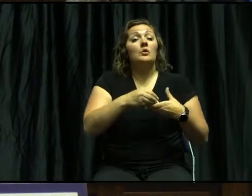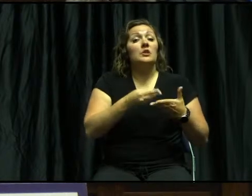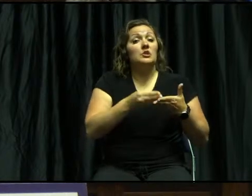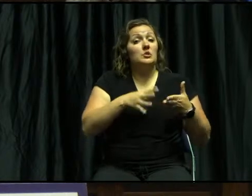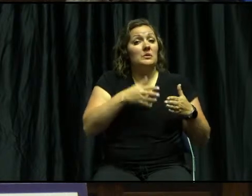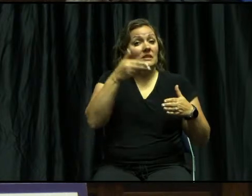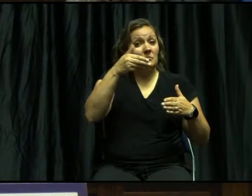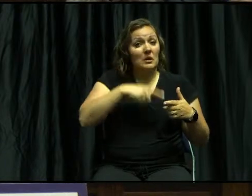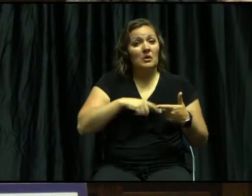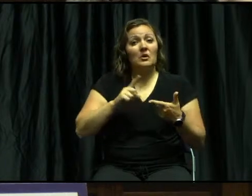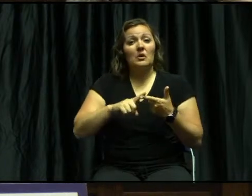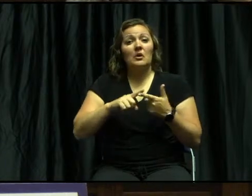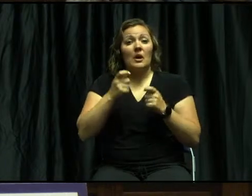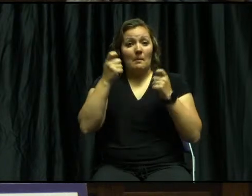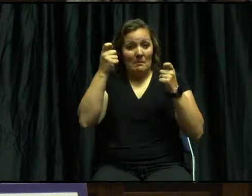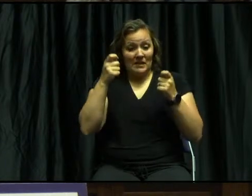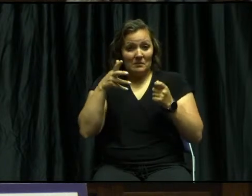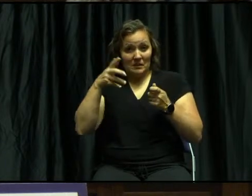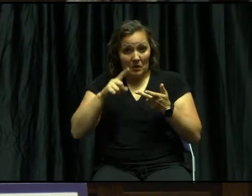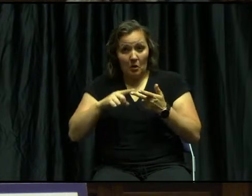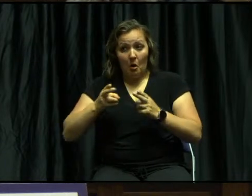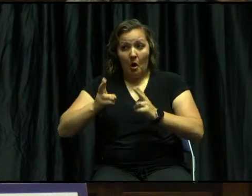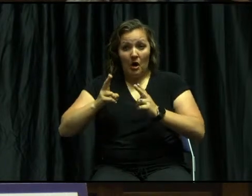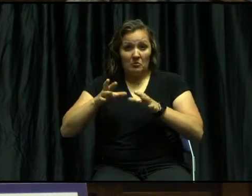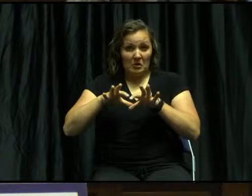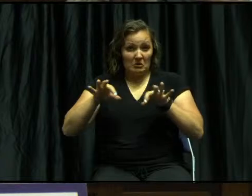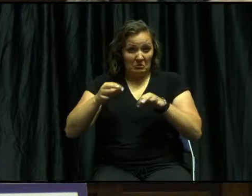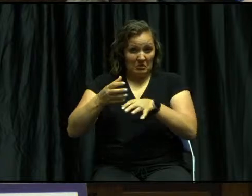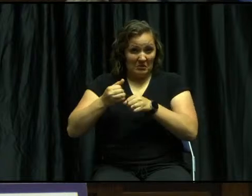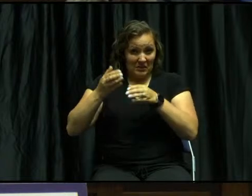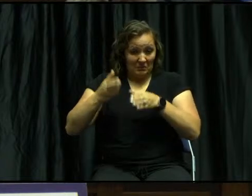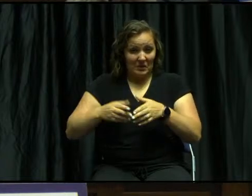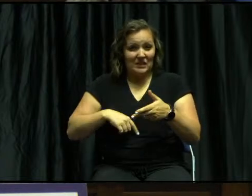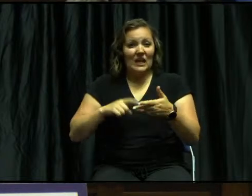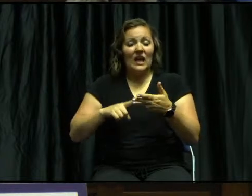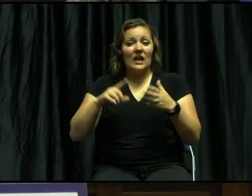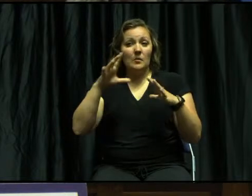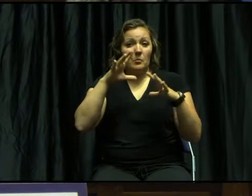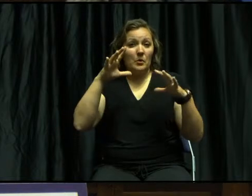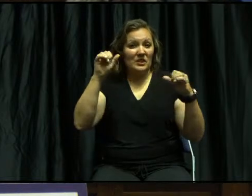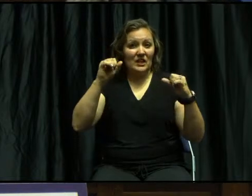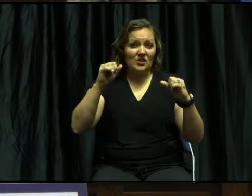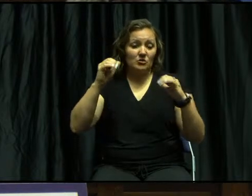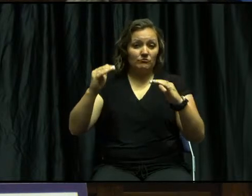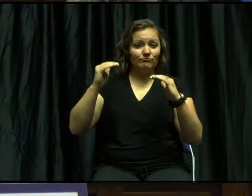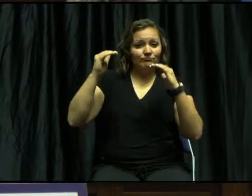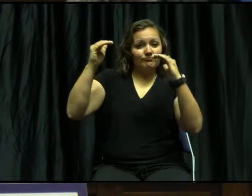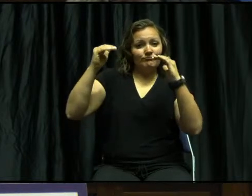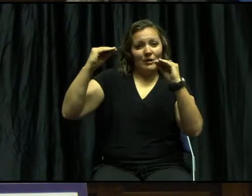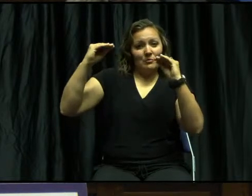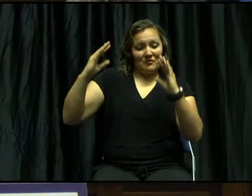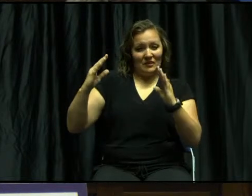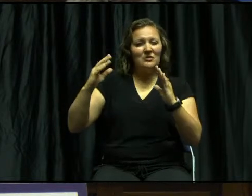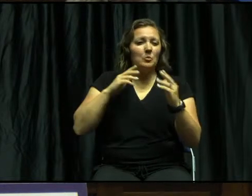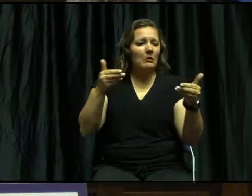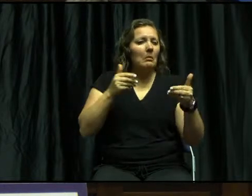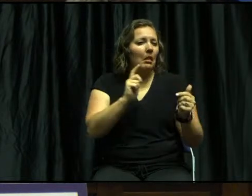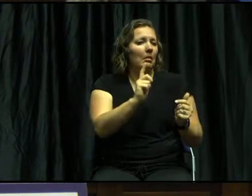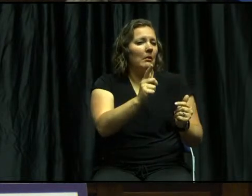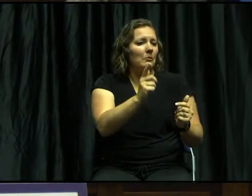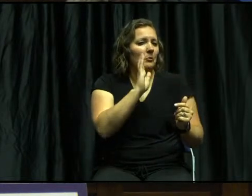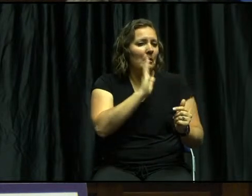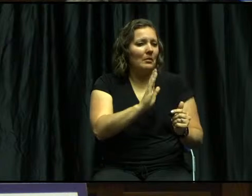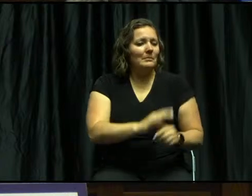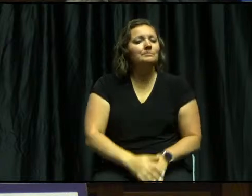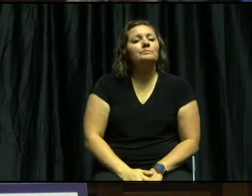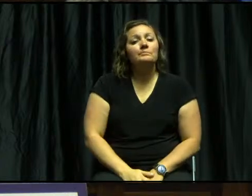commencement speaker, honorary degree recipients, and Brady Presidential Distinguished Professors who will be introduced later in the program.